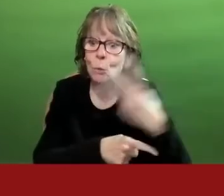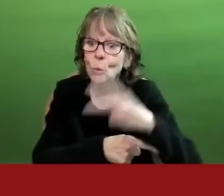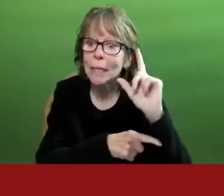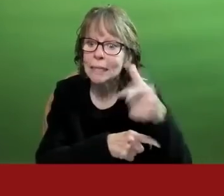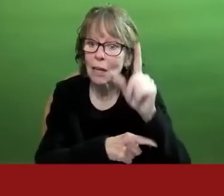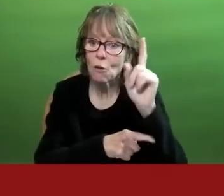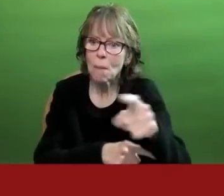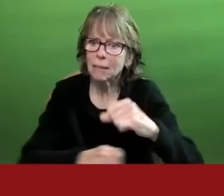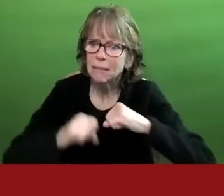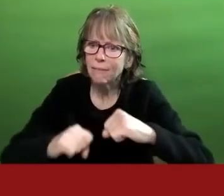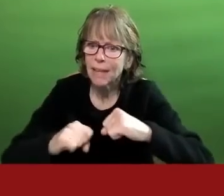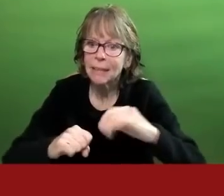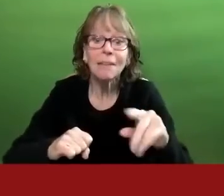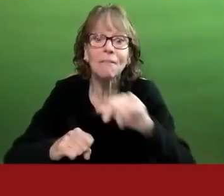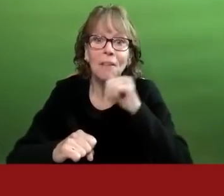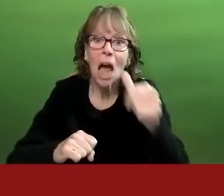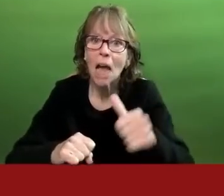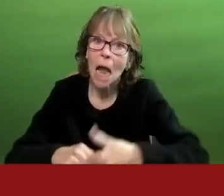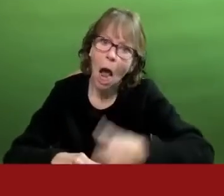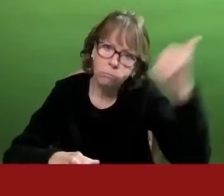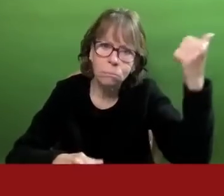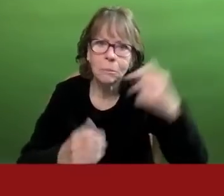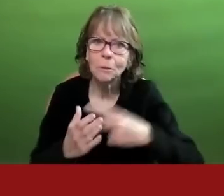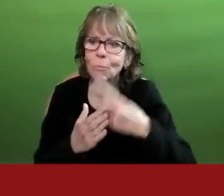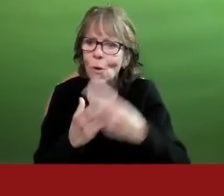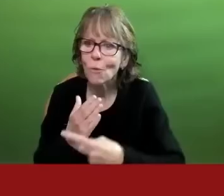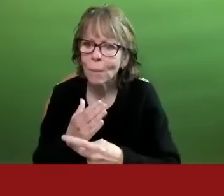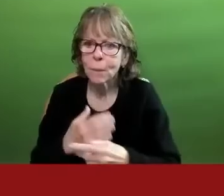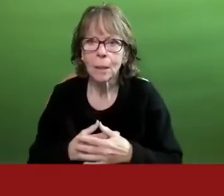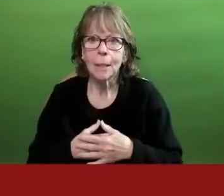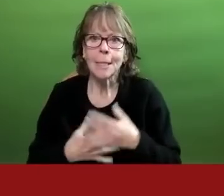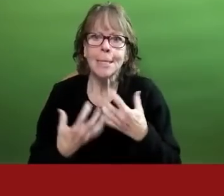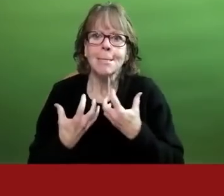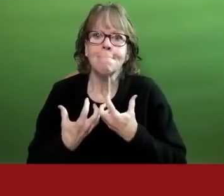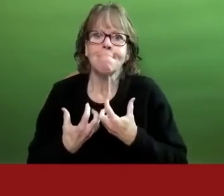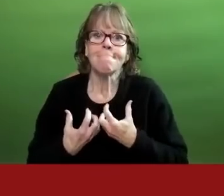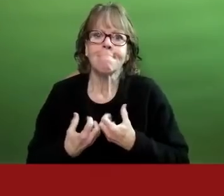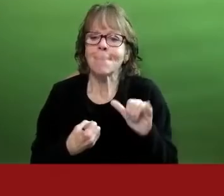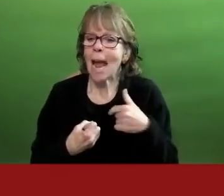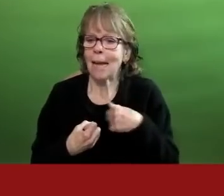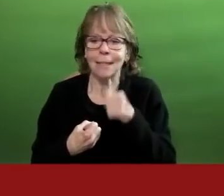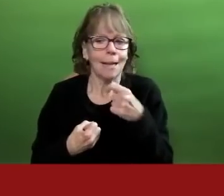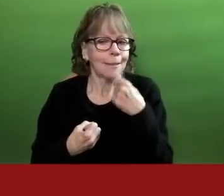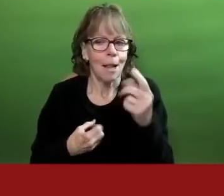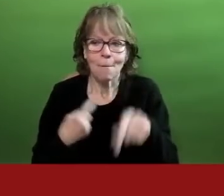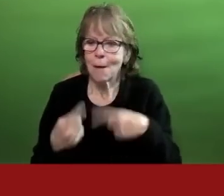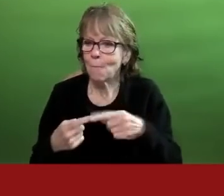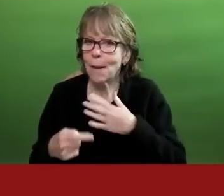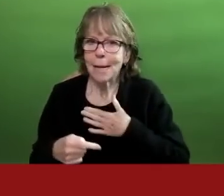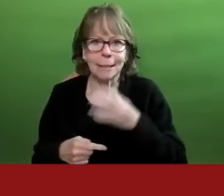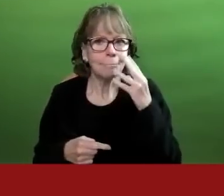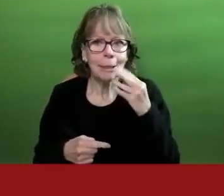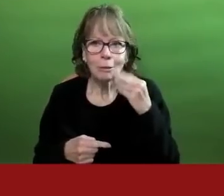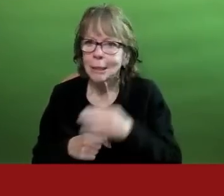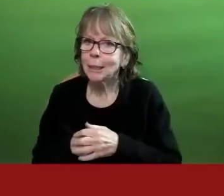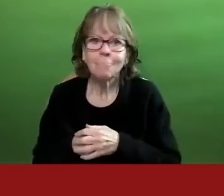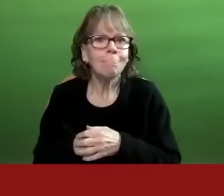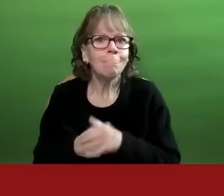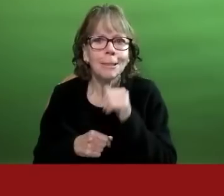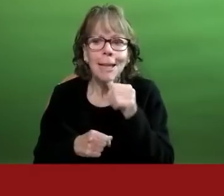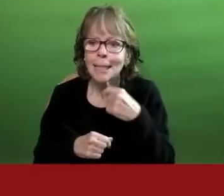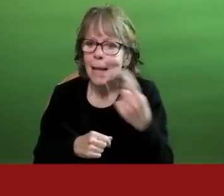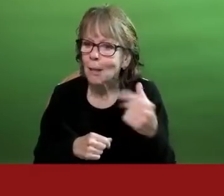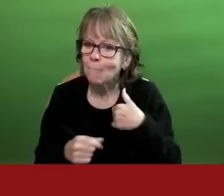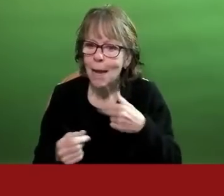I internalized this experience further and did not disclose my medical history or needs after I left graduate school.